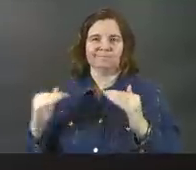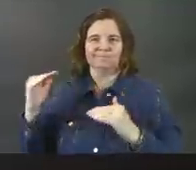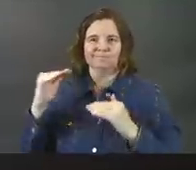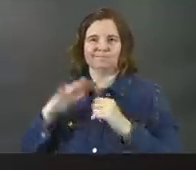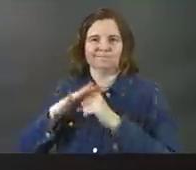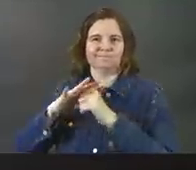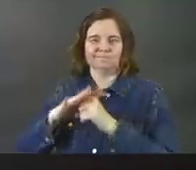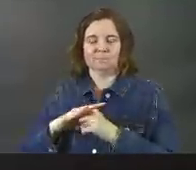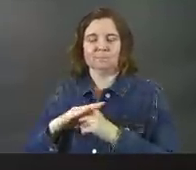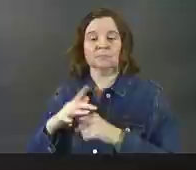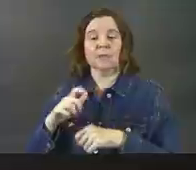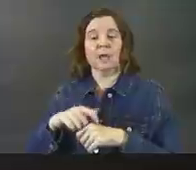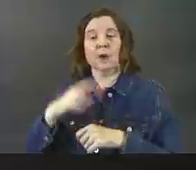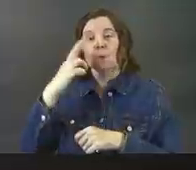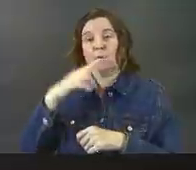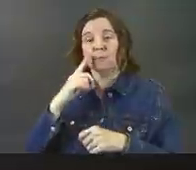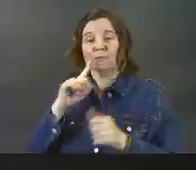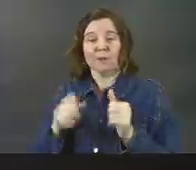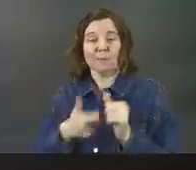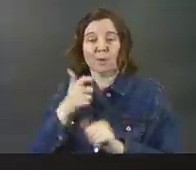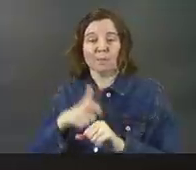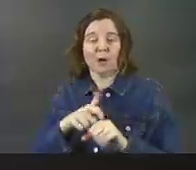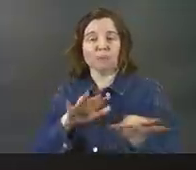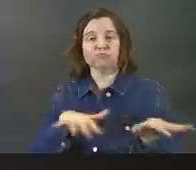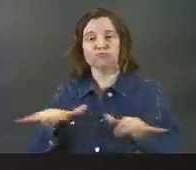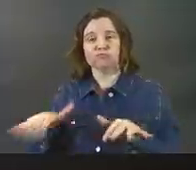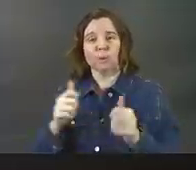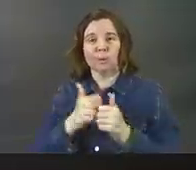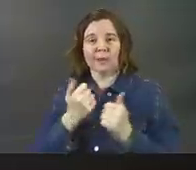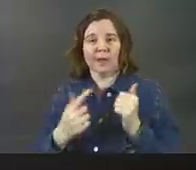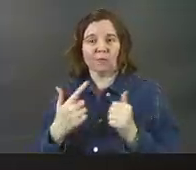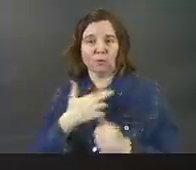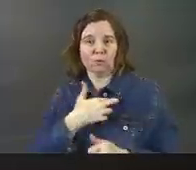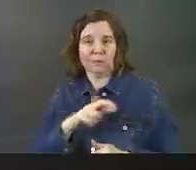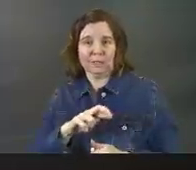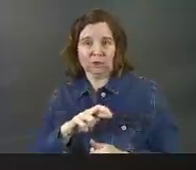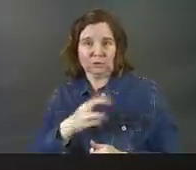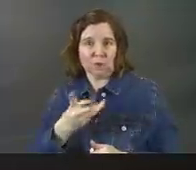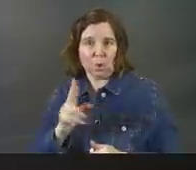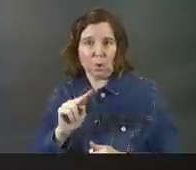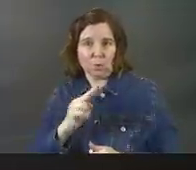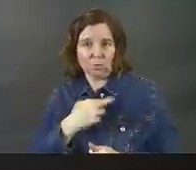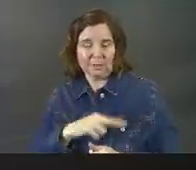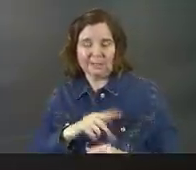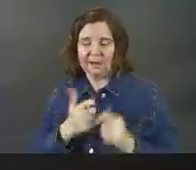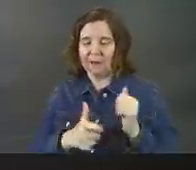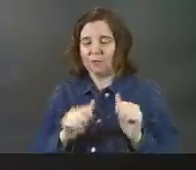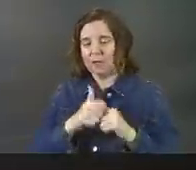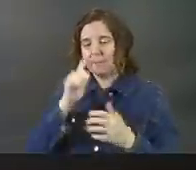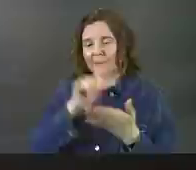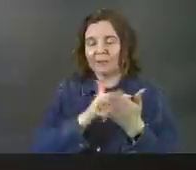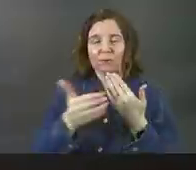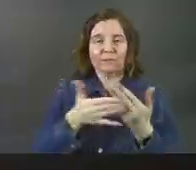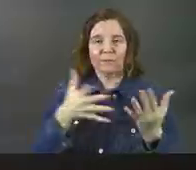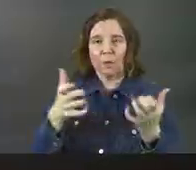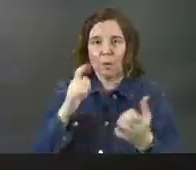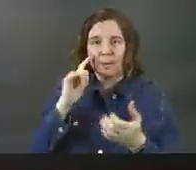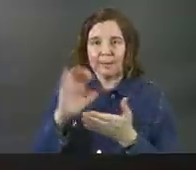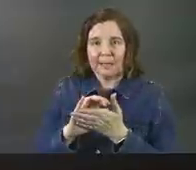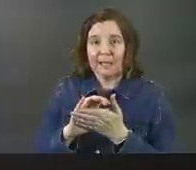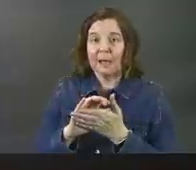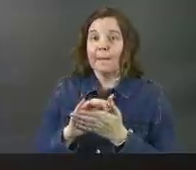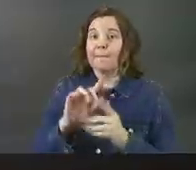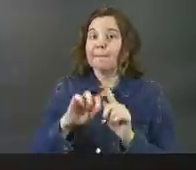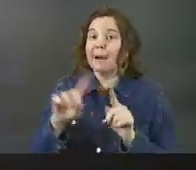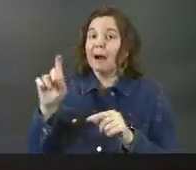superpower at the time. And Rome actually, for the most part, was pretty comfortable with everybody doing their own thing. And, you know, everybody can believe whatever they want to believe